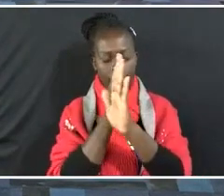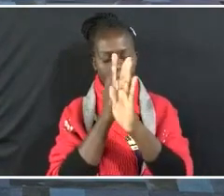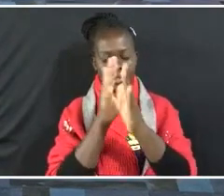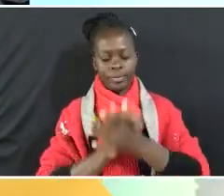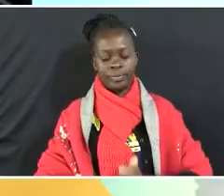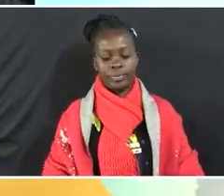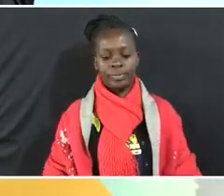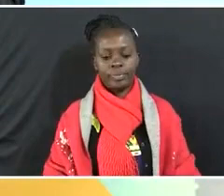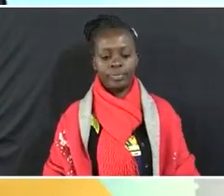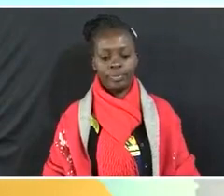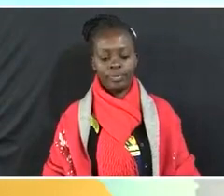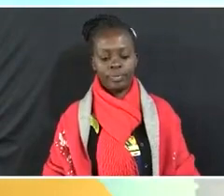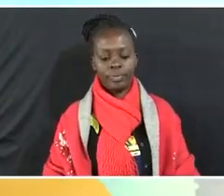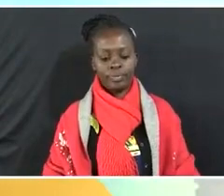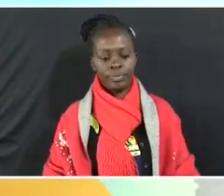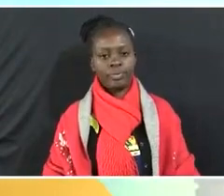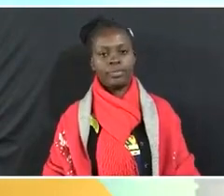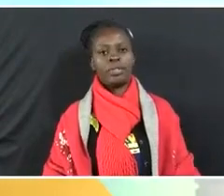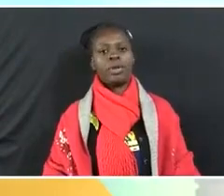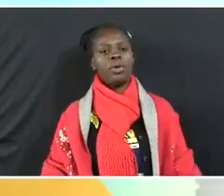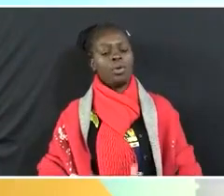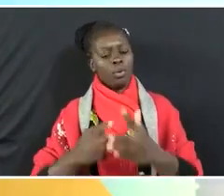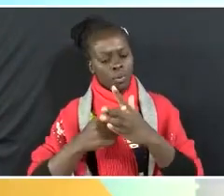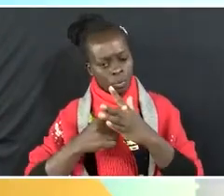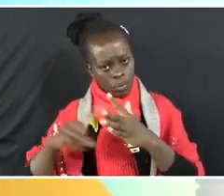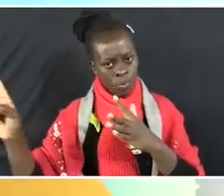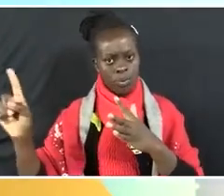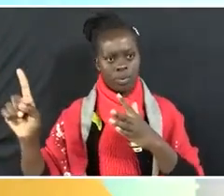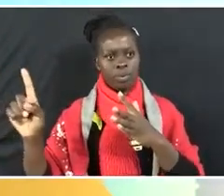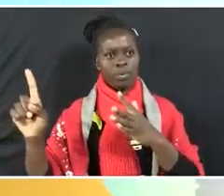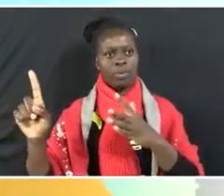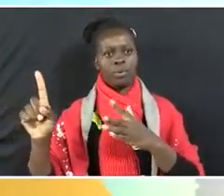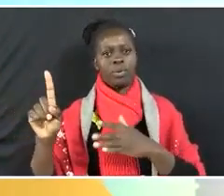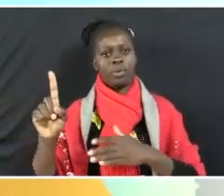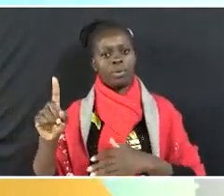Absalom fled. Absalom went away from home,